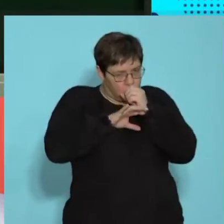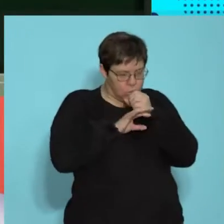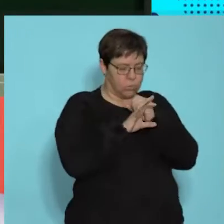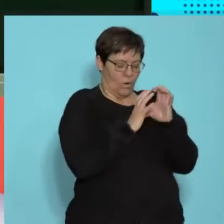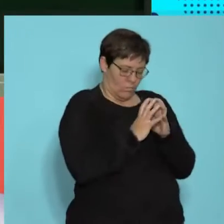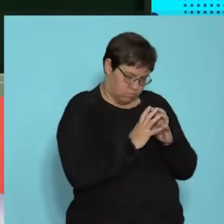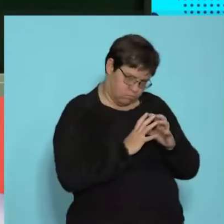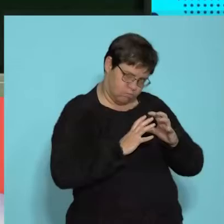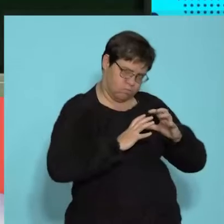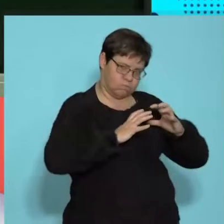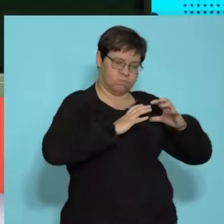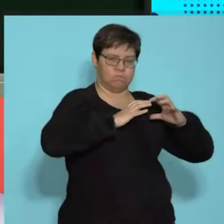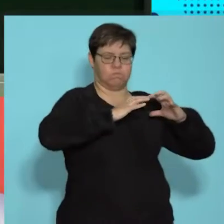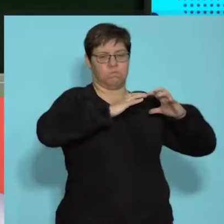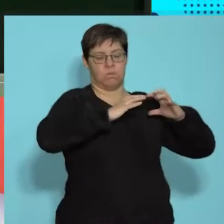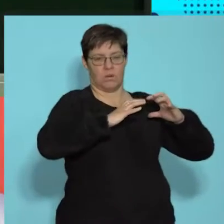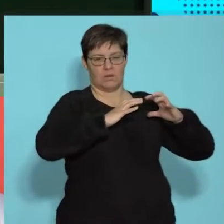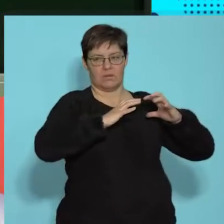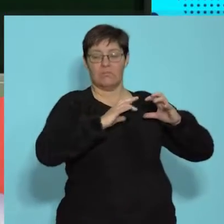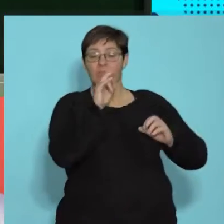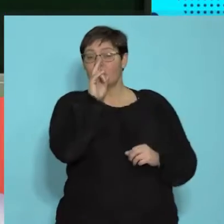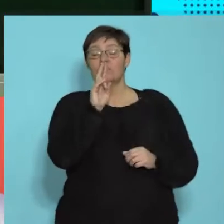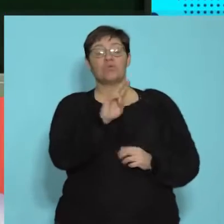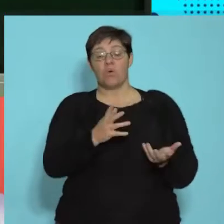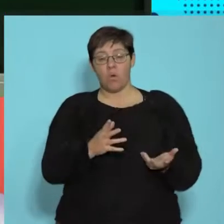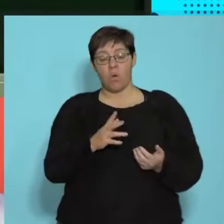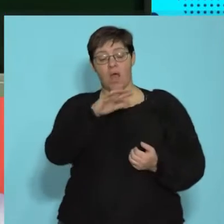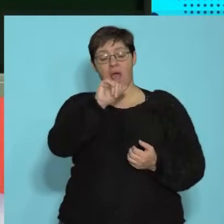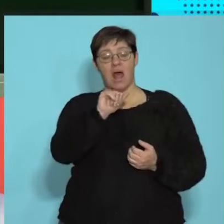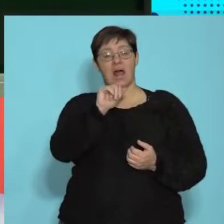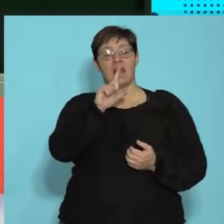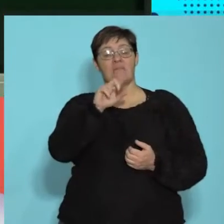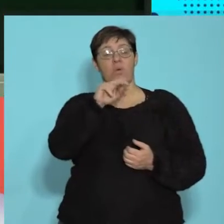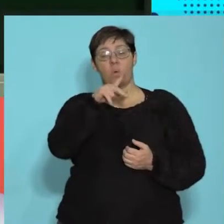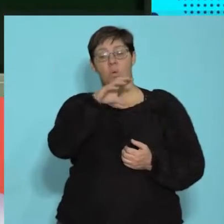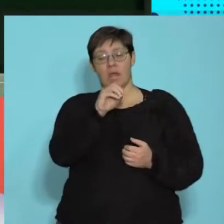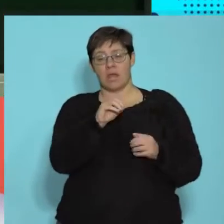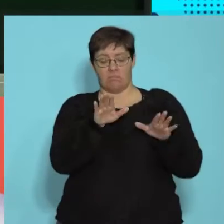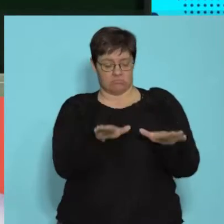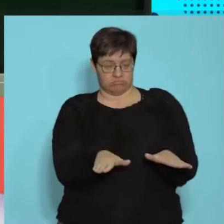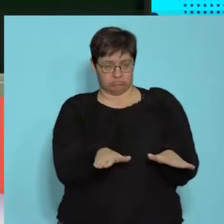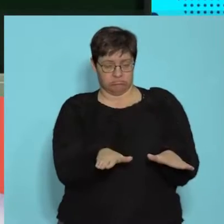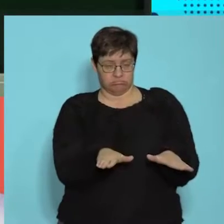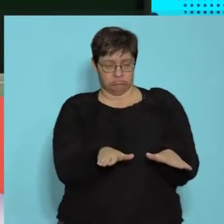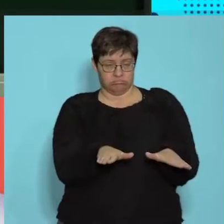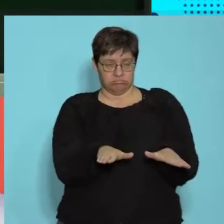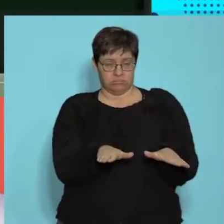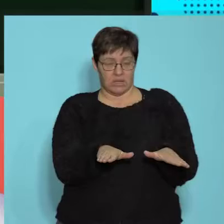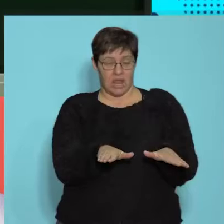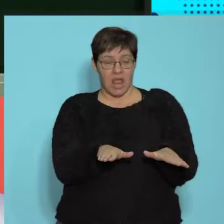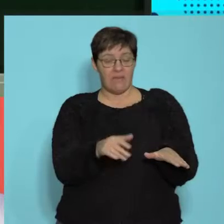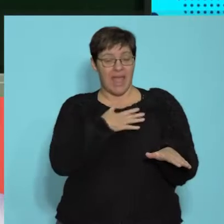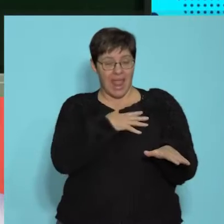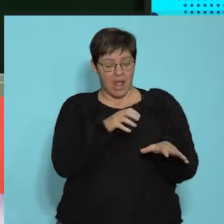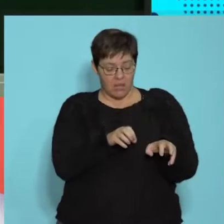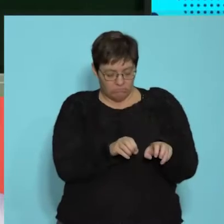trachea. It would have gone into the lungs. Now, you saw the alveoli yesterday, and they were lining flat. And if